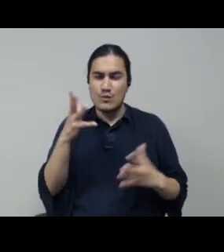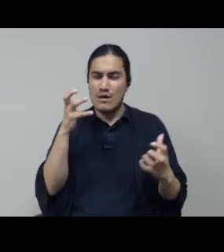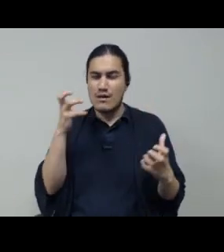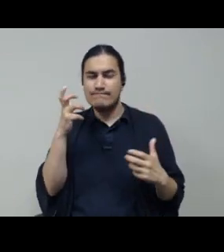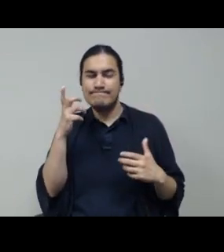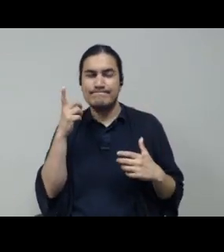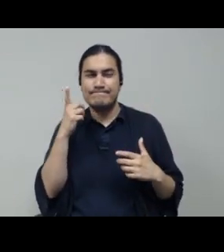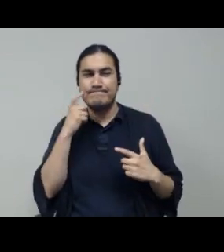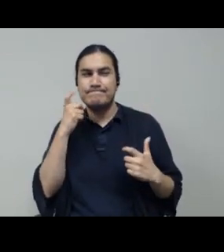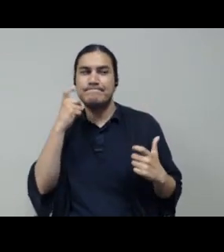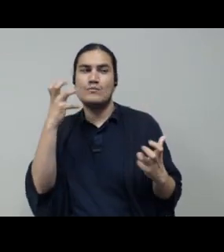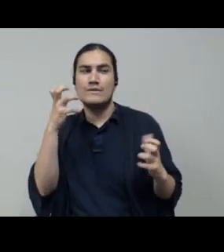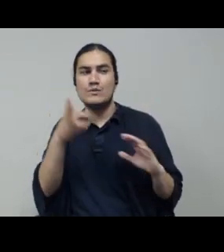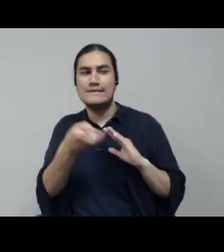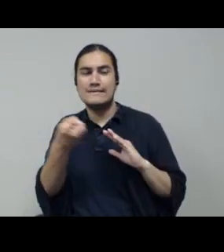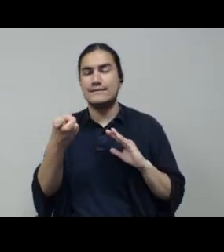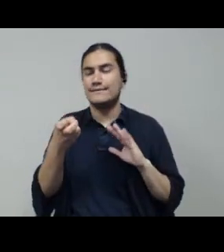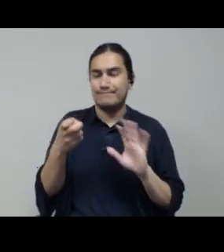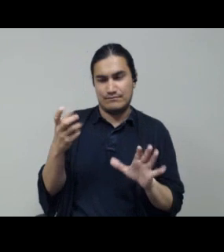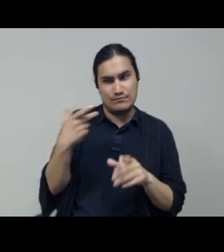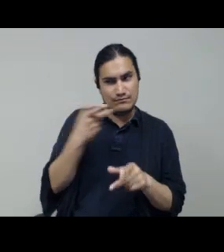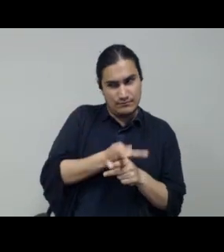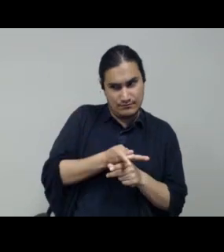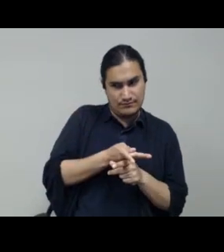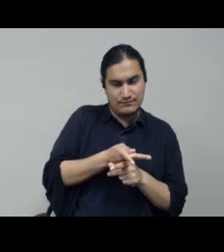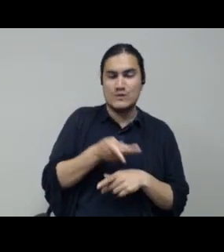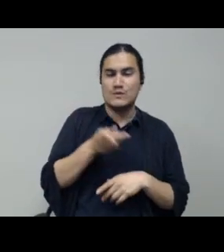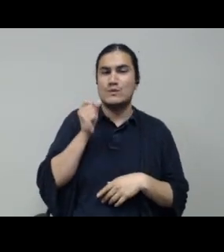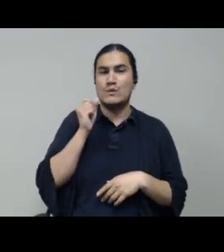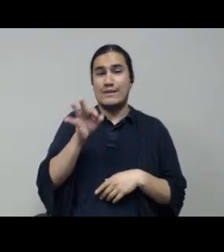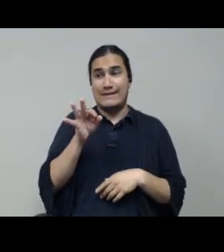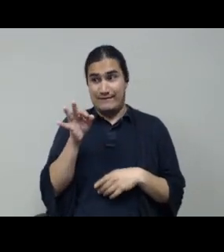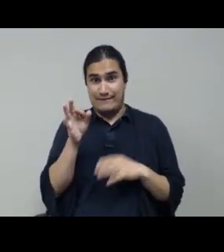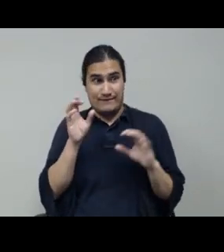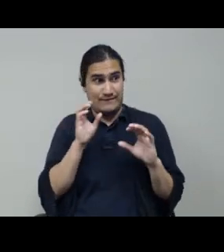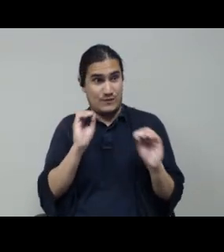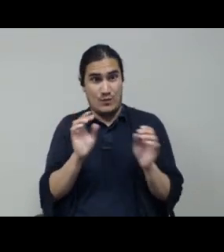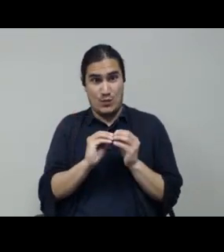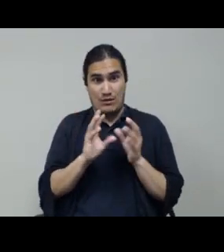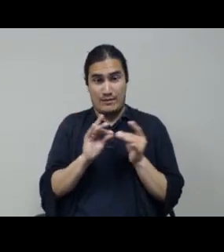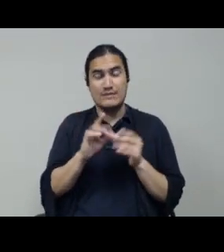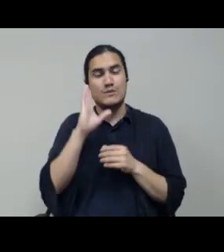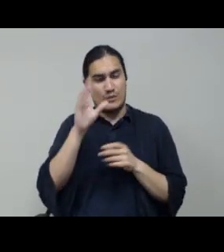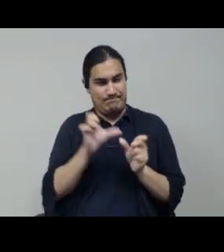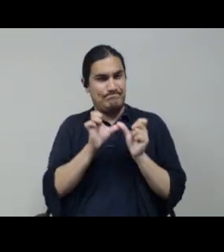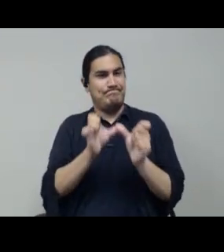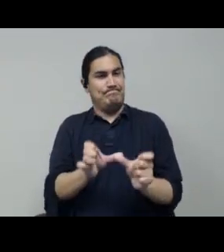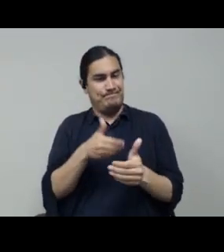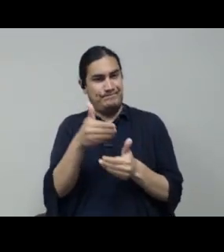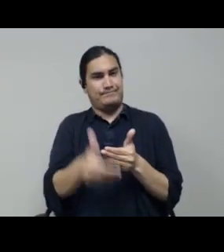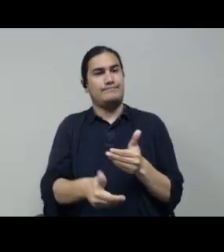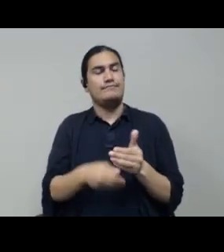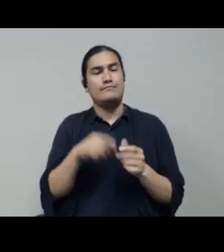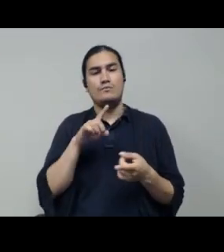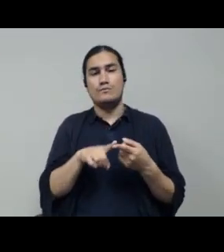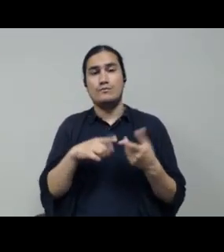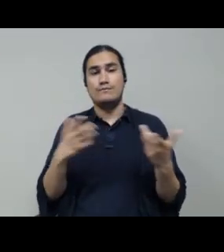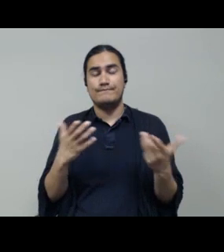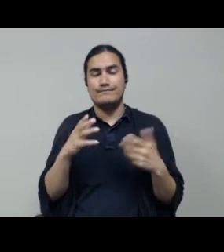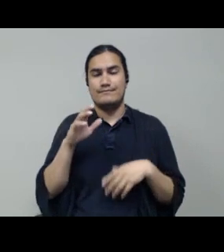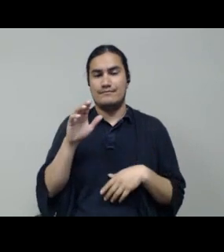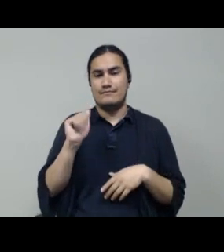her here. So if no one else has anything, we will move on then to